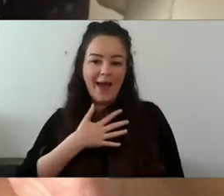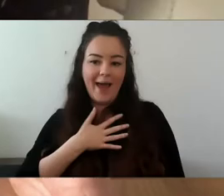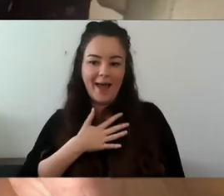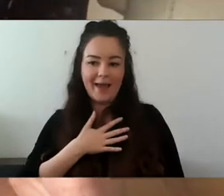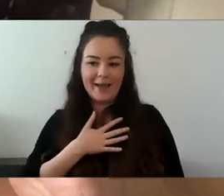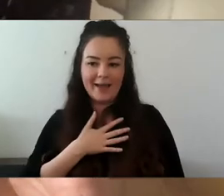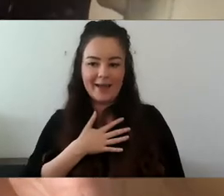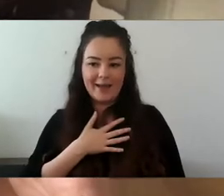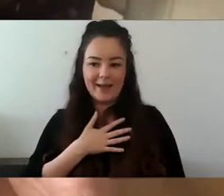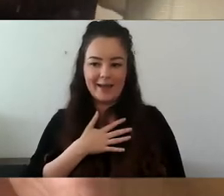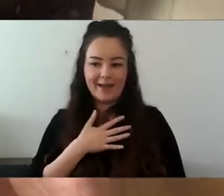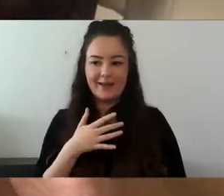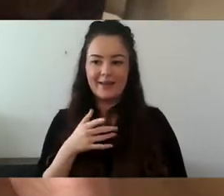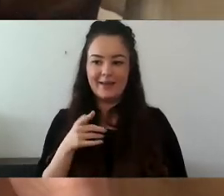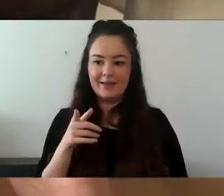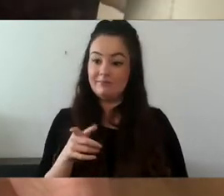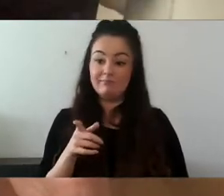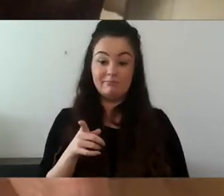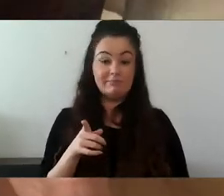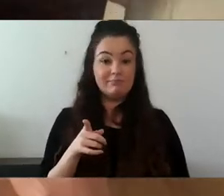really like the